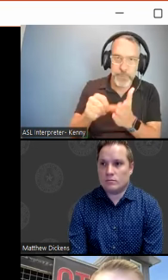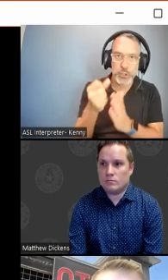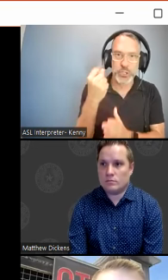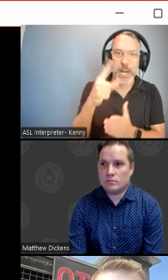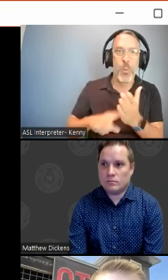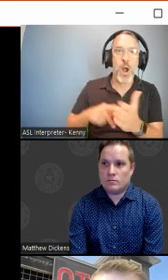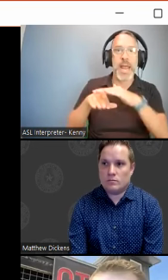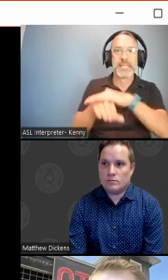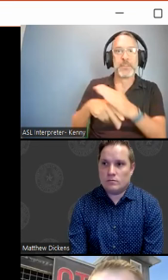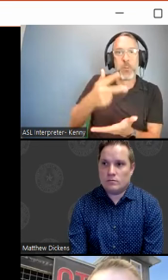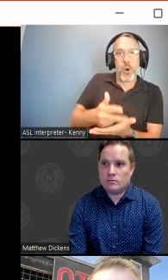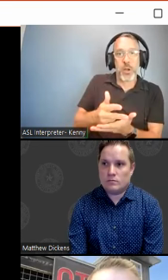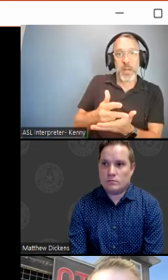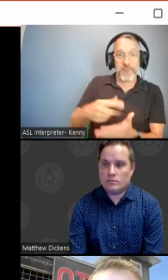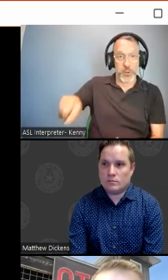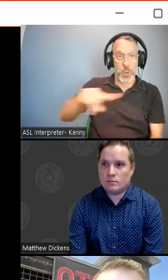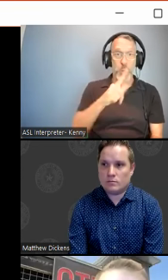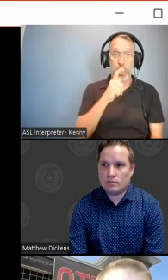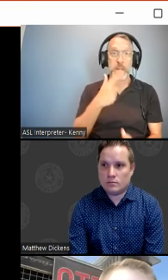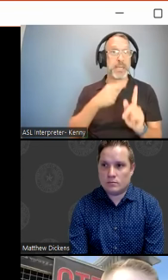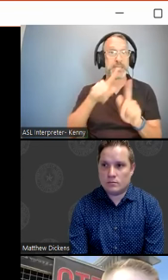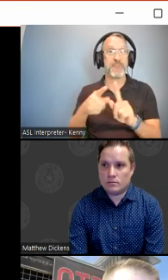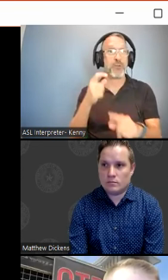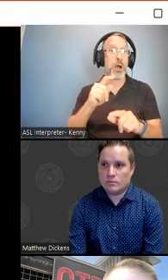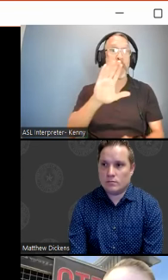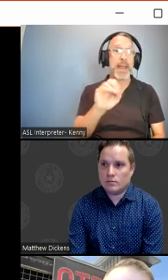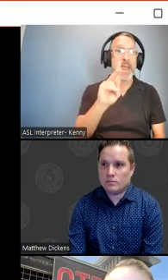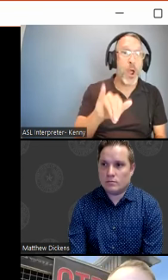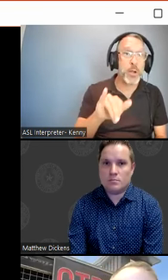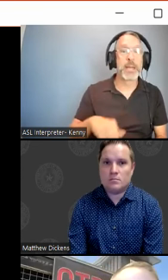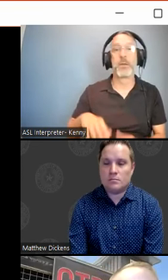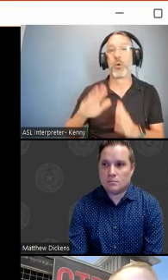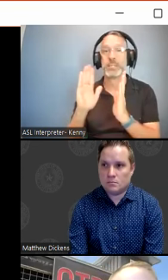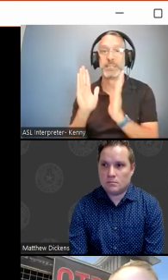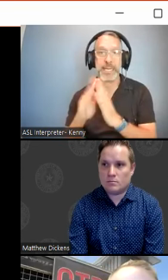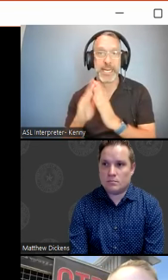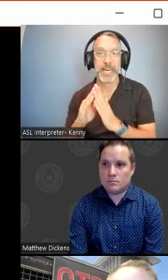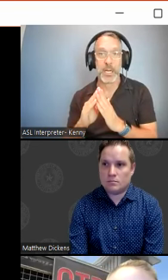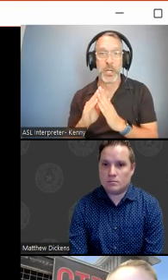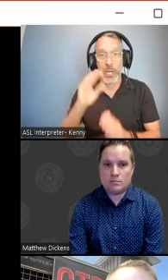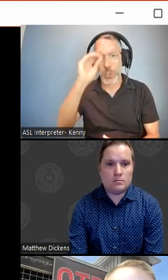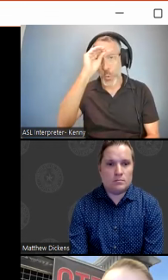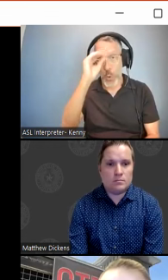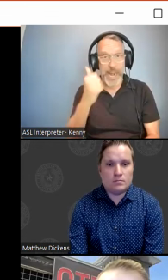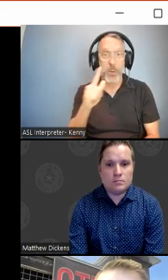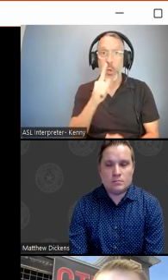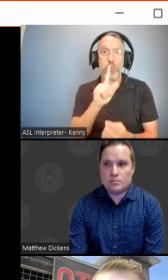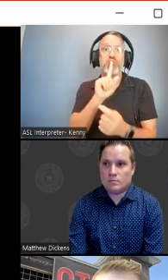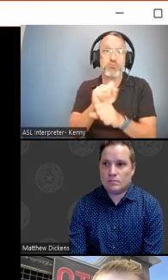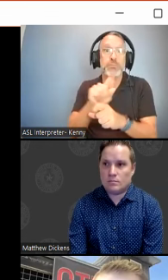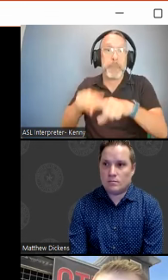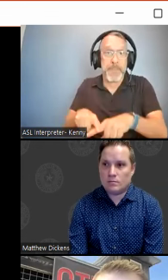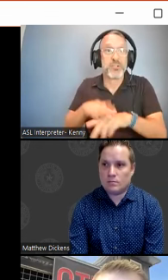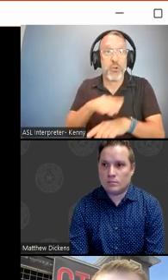accessible parking is. For those of you that might be attending from a county or a city and don't know anyone who actually really depends